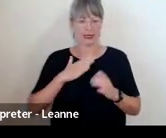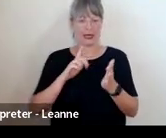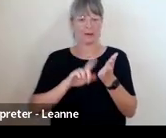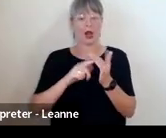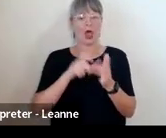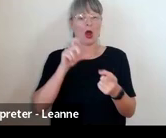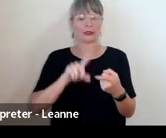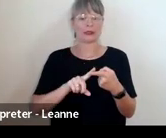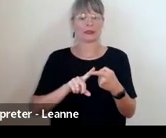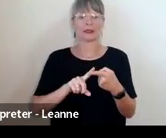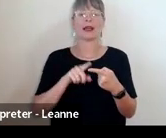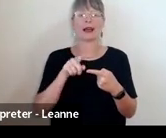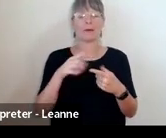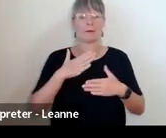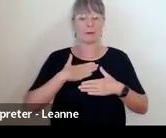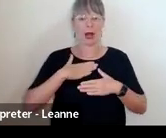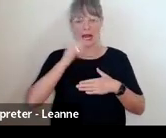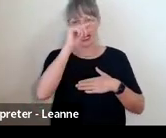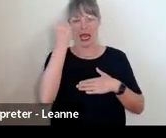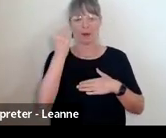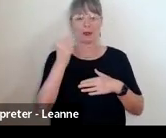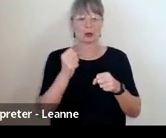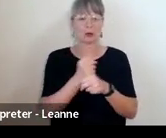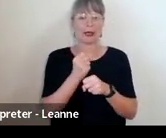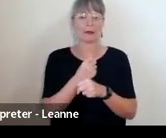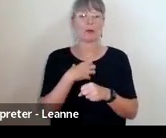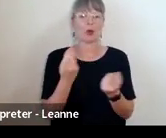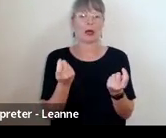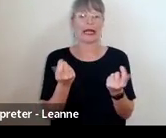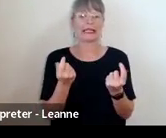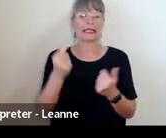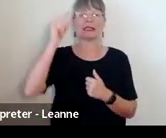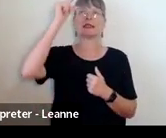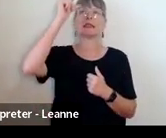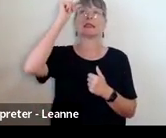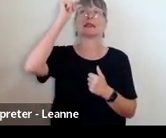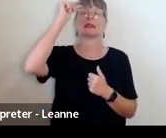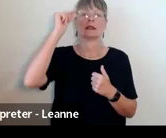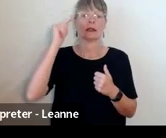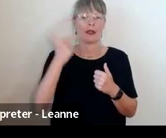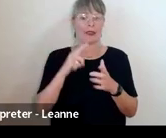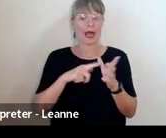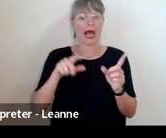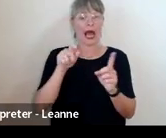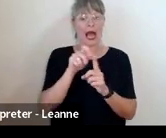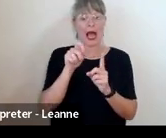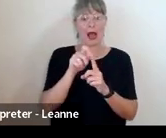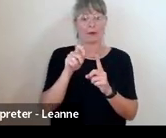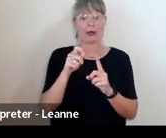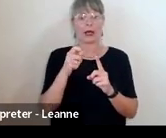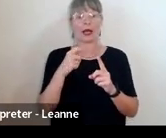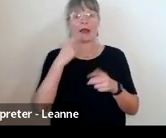simplifies eye drop delivery and tracks medication usage. Our user app provides treatment feedback to both users and eye